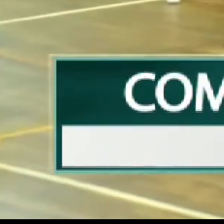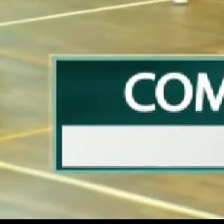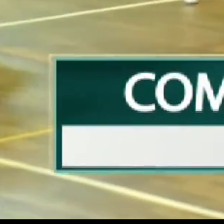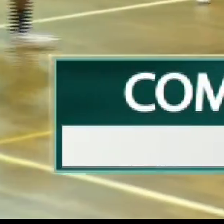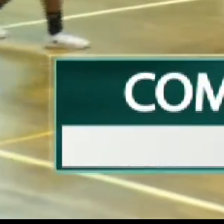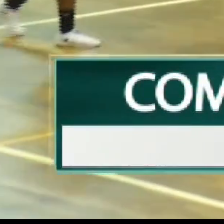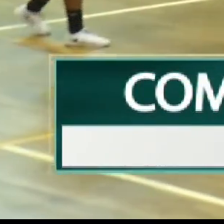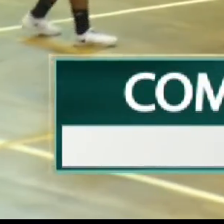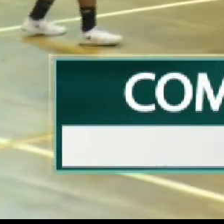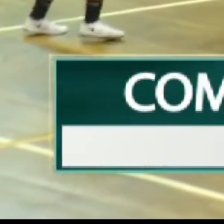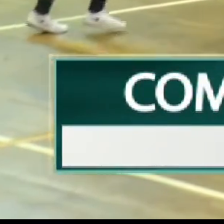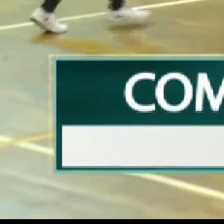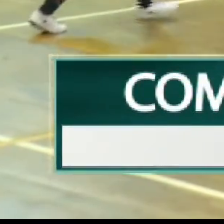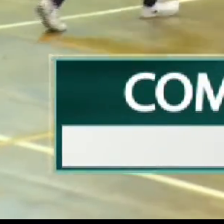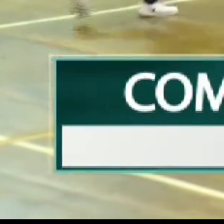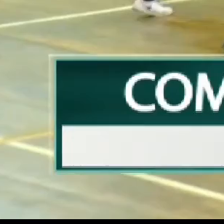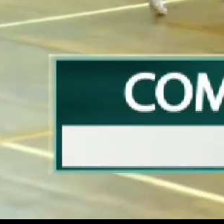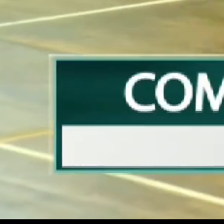Bahamas Tonight.